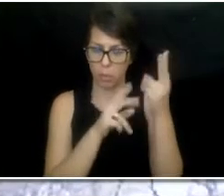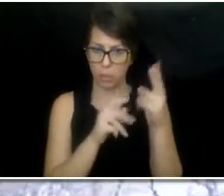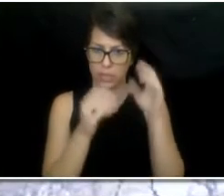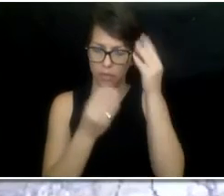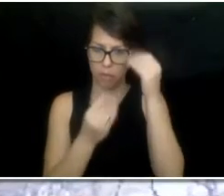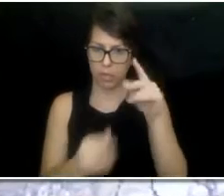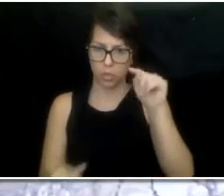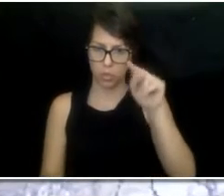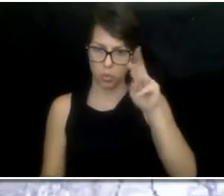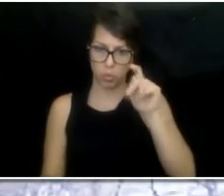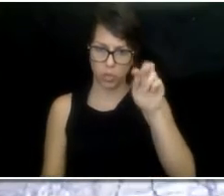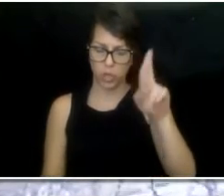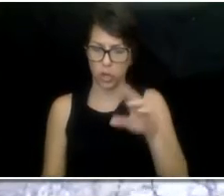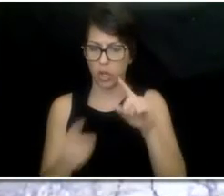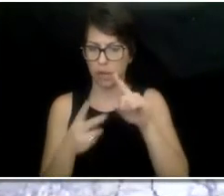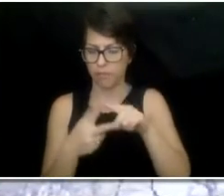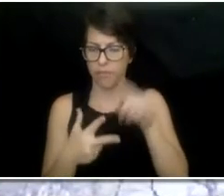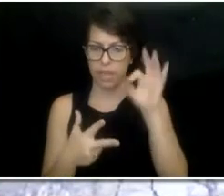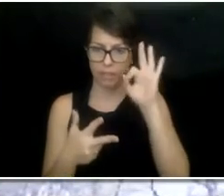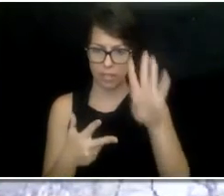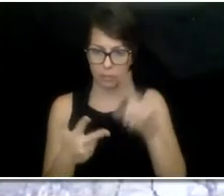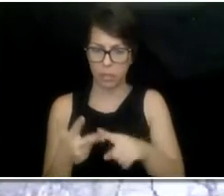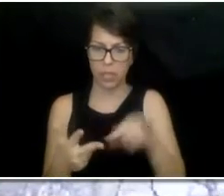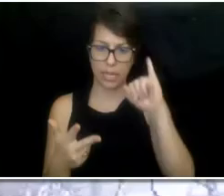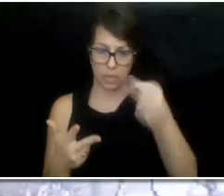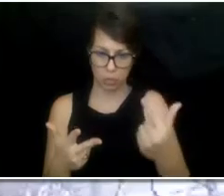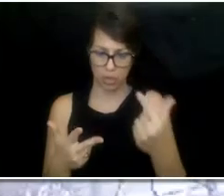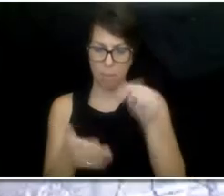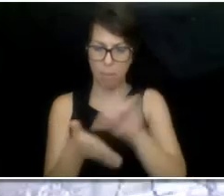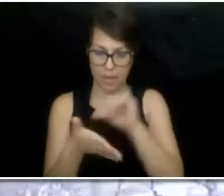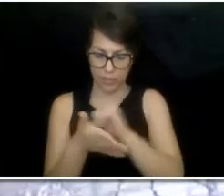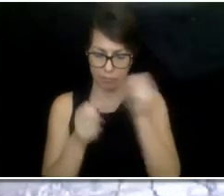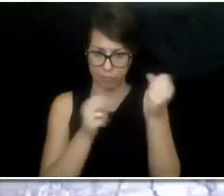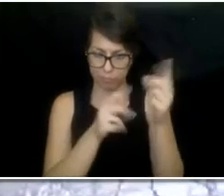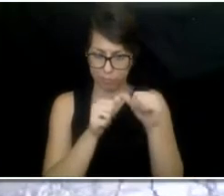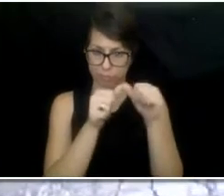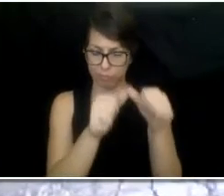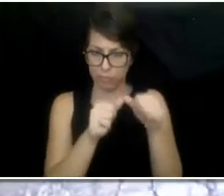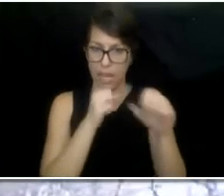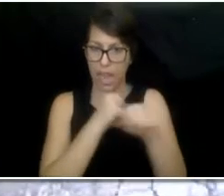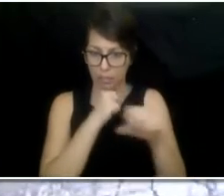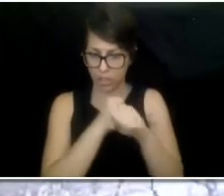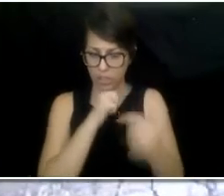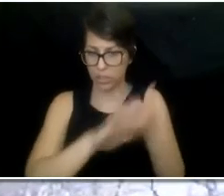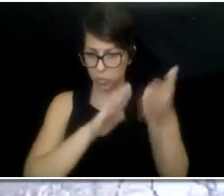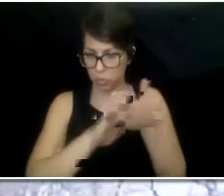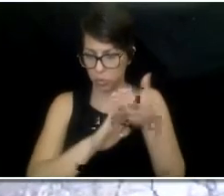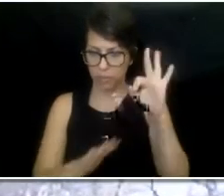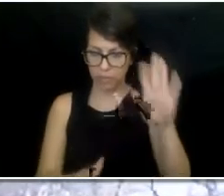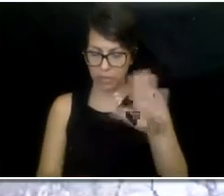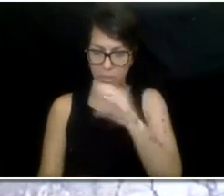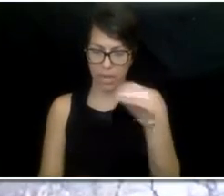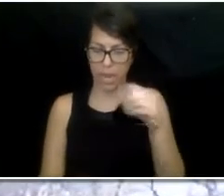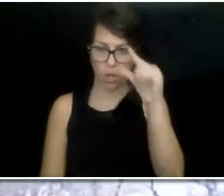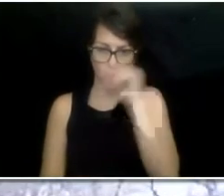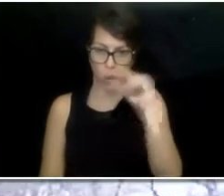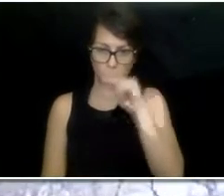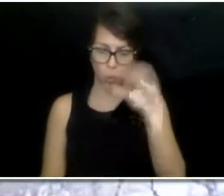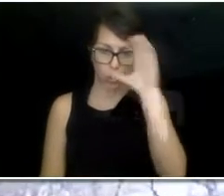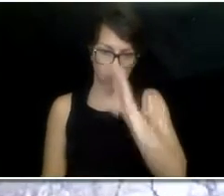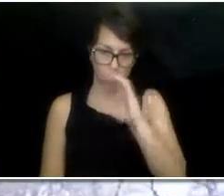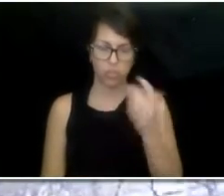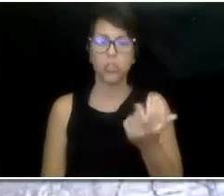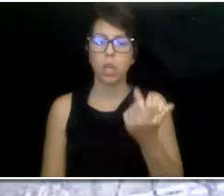accessing NYC Hope from Google and Facebook have quadrupled from 350 prior to the